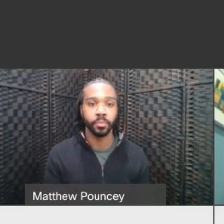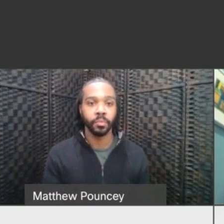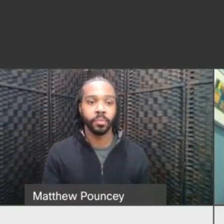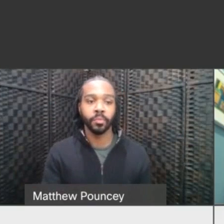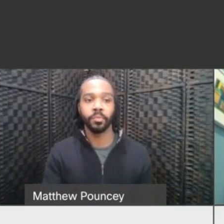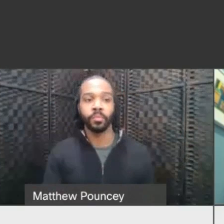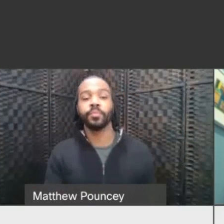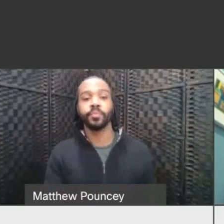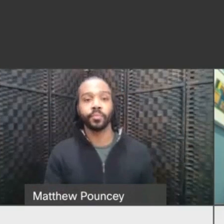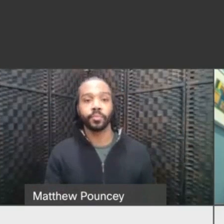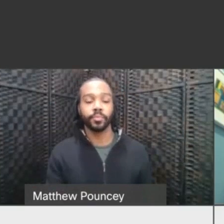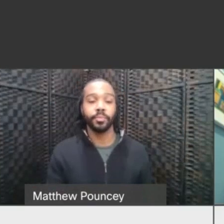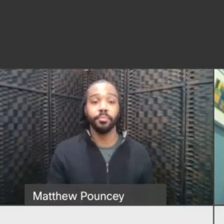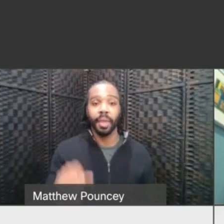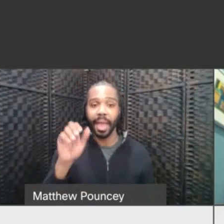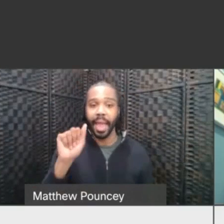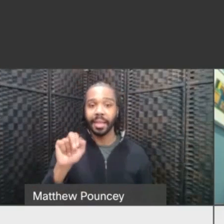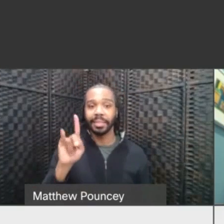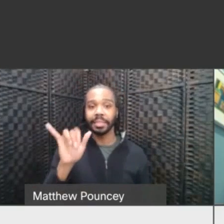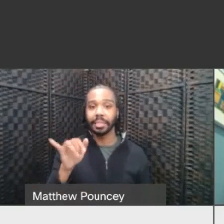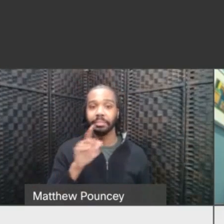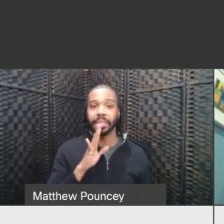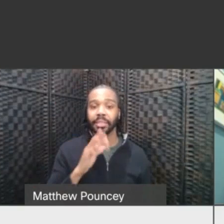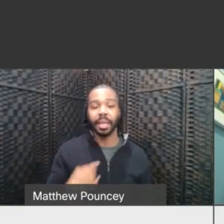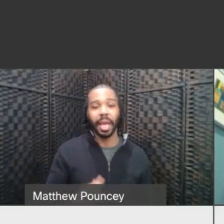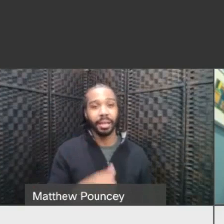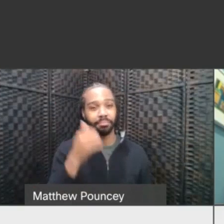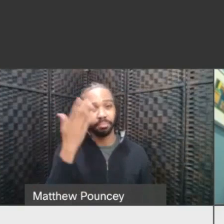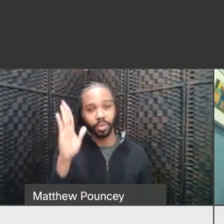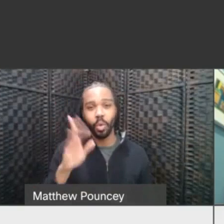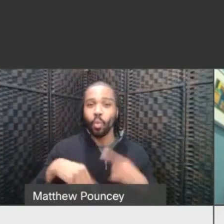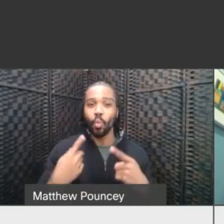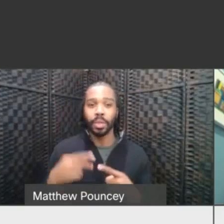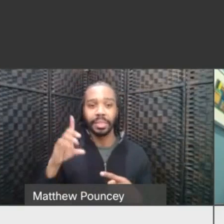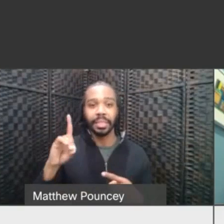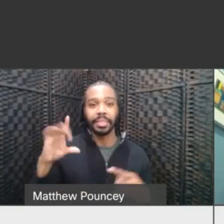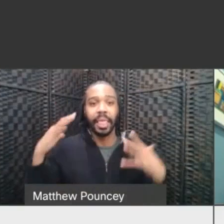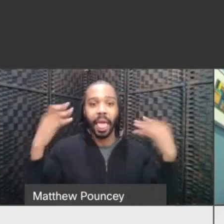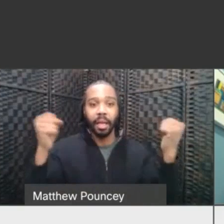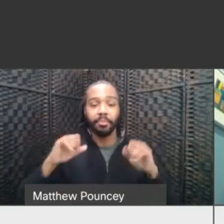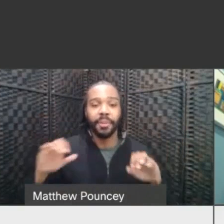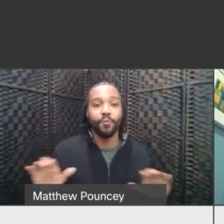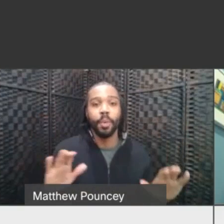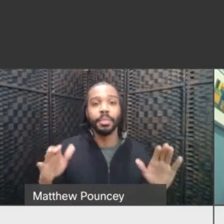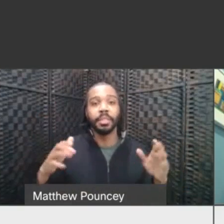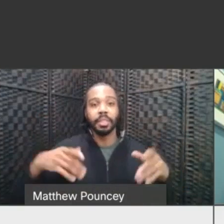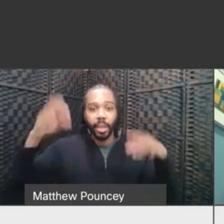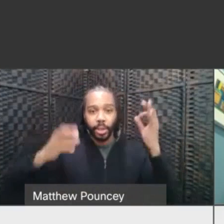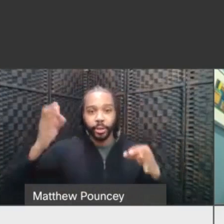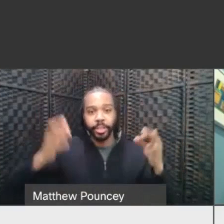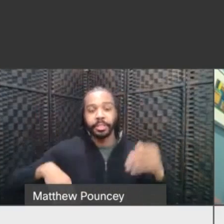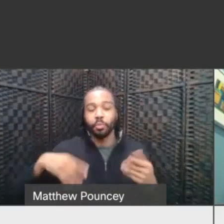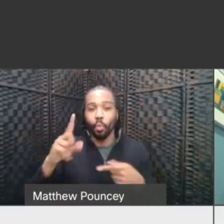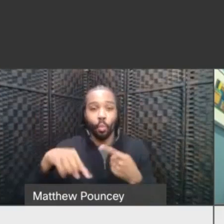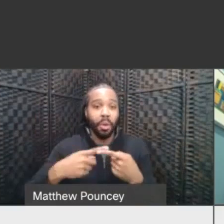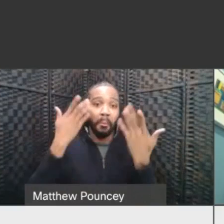And I don't know when DC Health's performance hearing is. I do know that